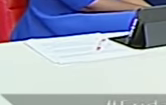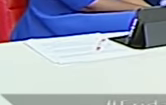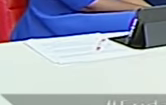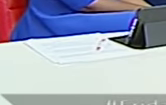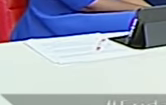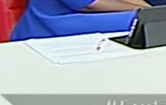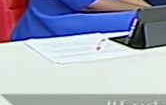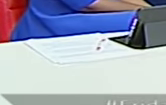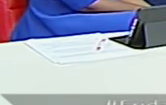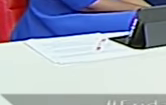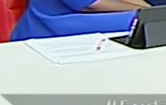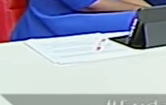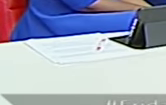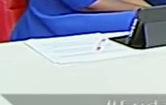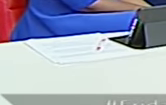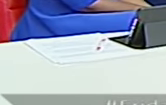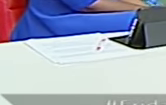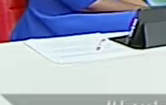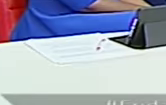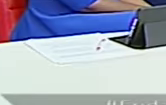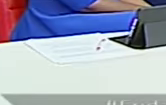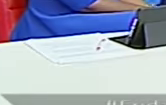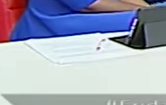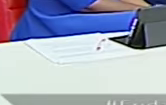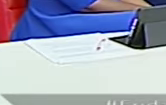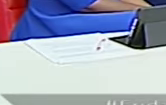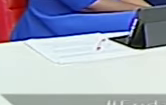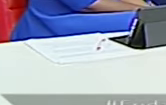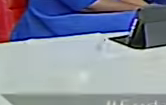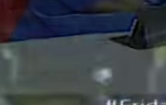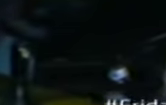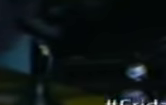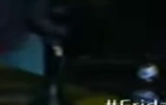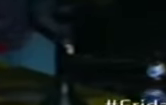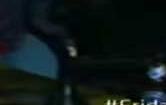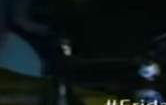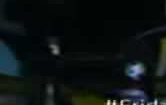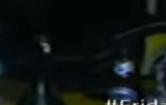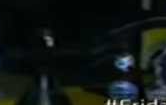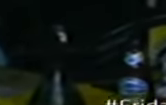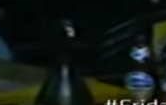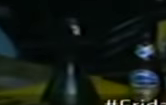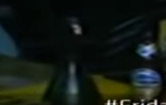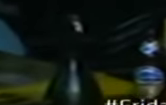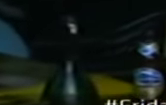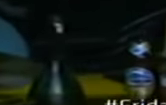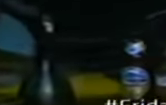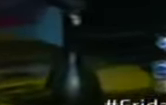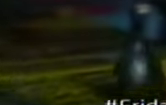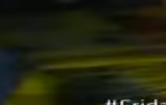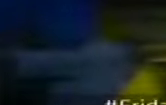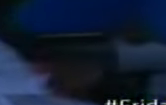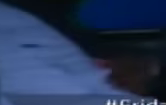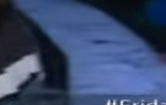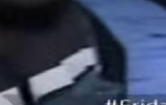particular directive. I'm going to be speaking to a few of them just to find out what the reason for their excitement is in particular.